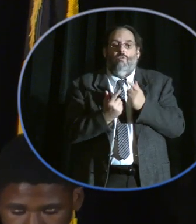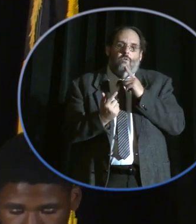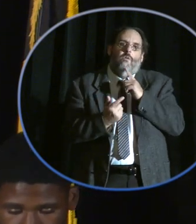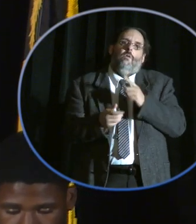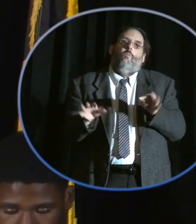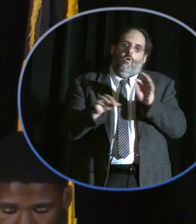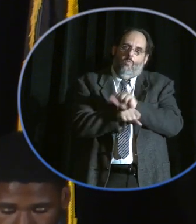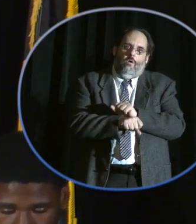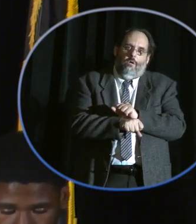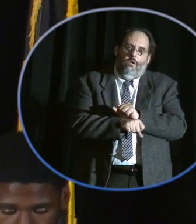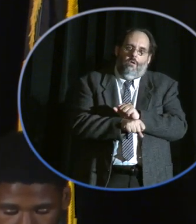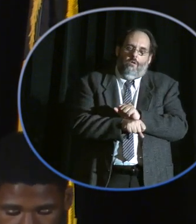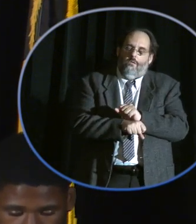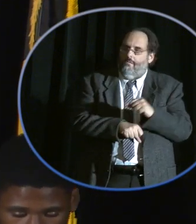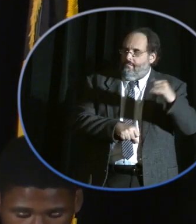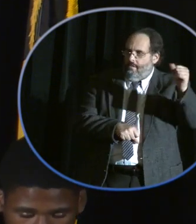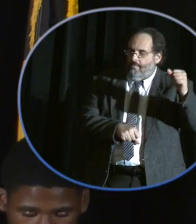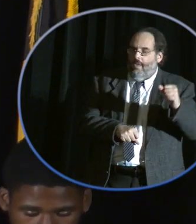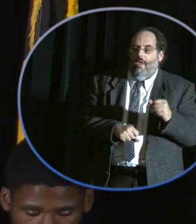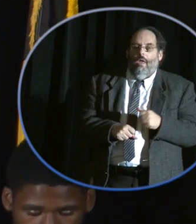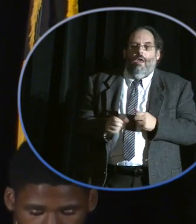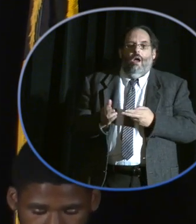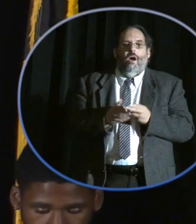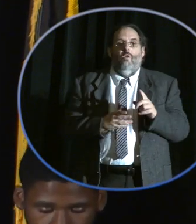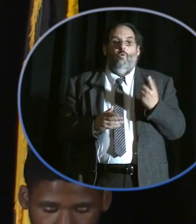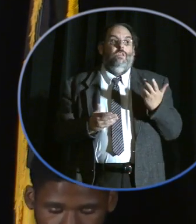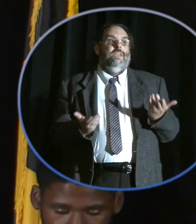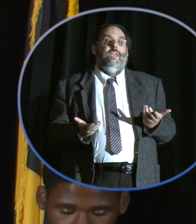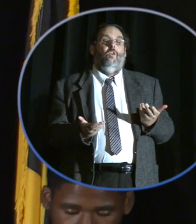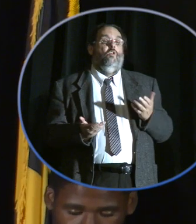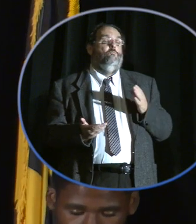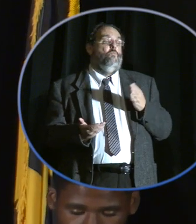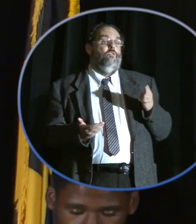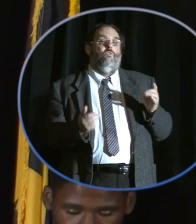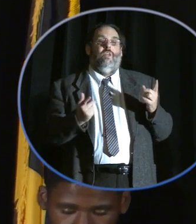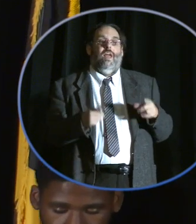important work that actually, honestly, only Baltimore could have